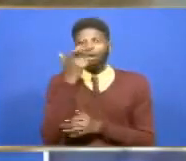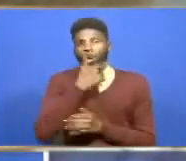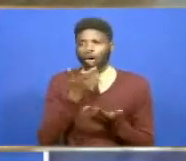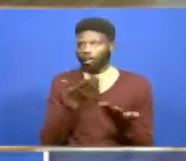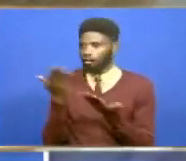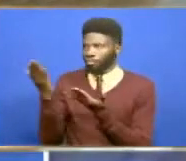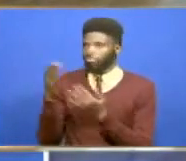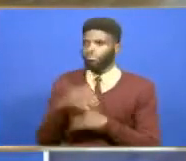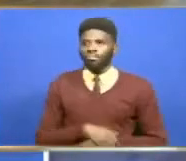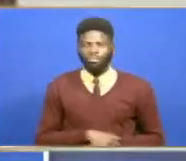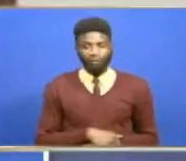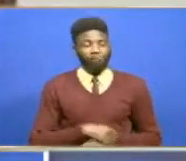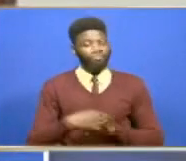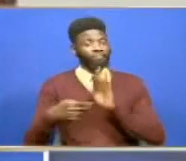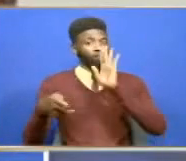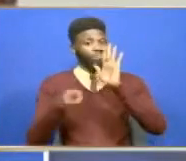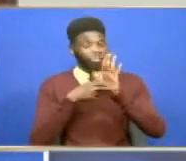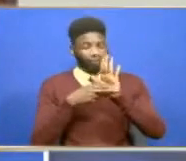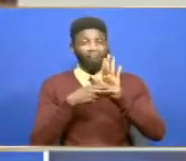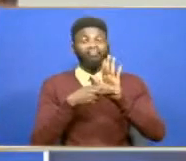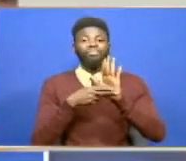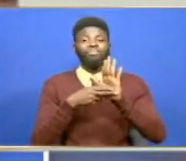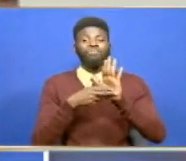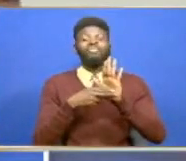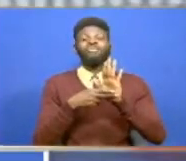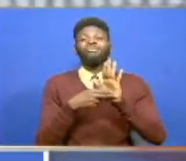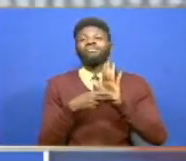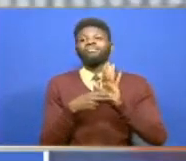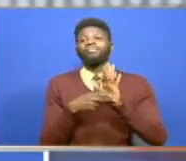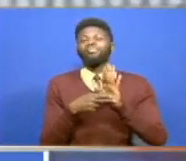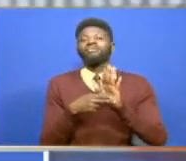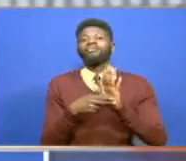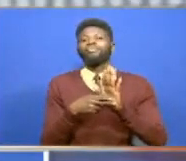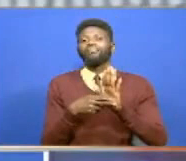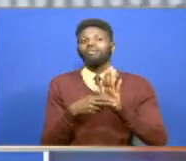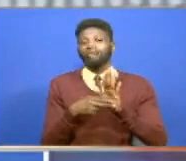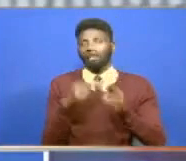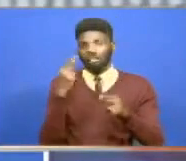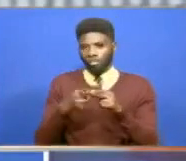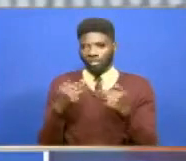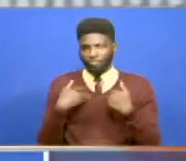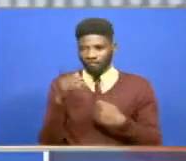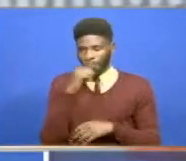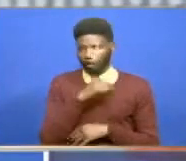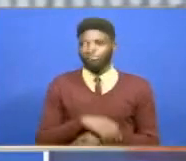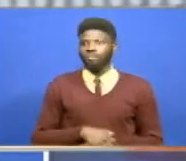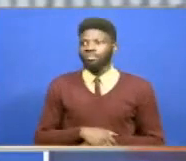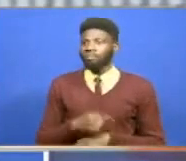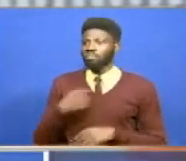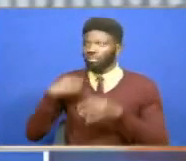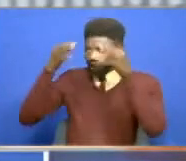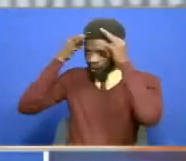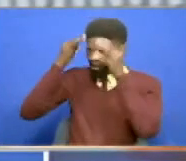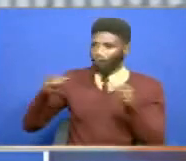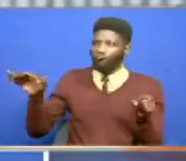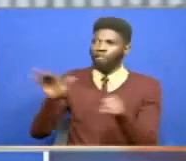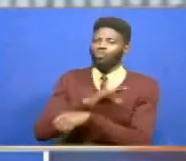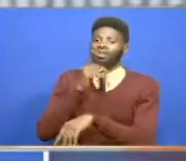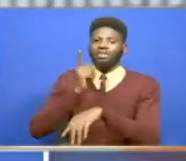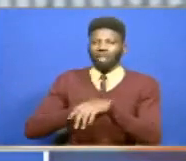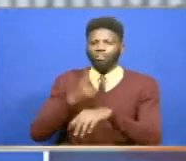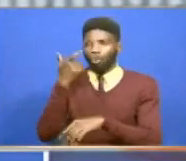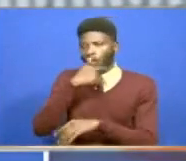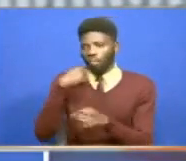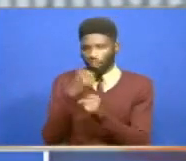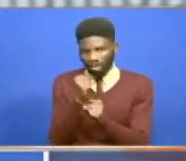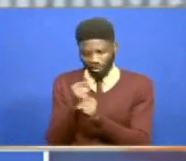the brand name of the final product in the market. I decided now to go into full-time refining. We